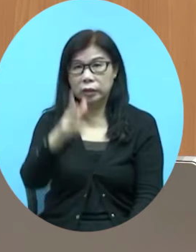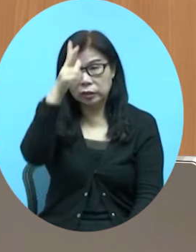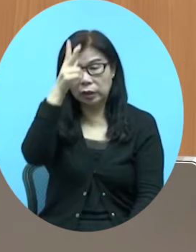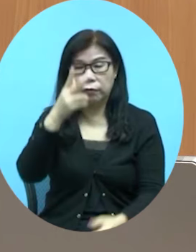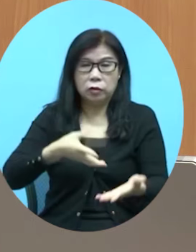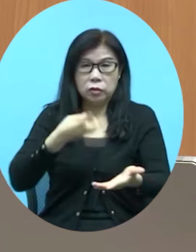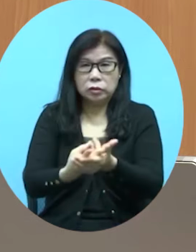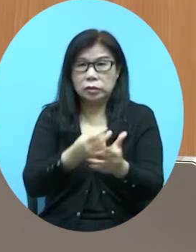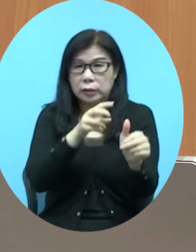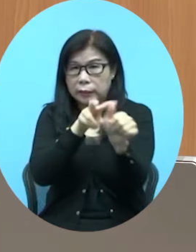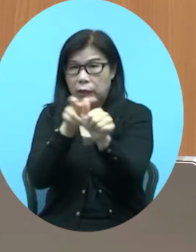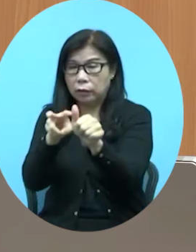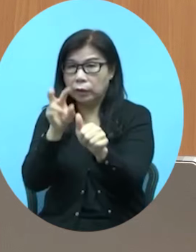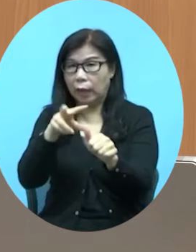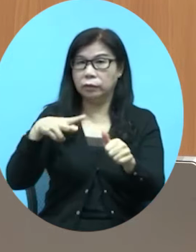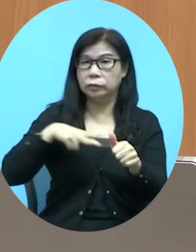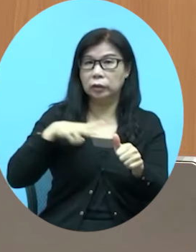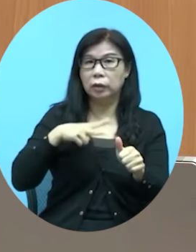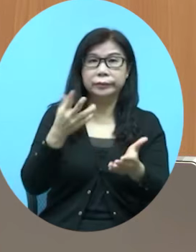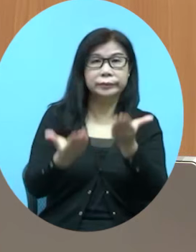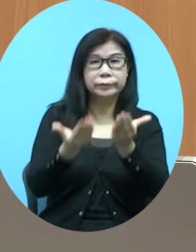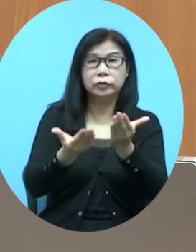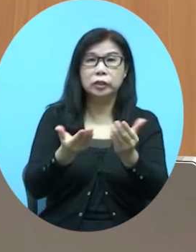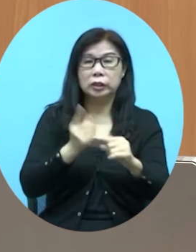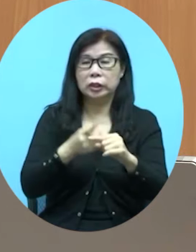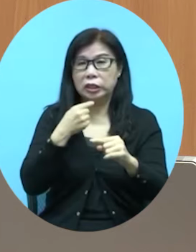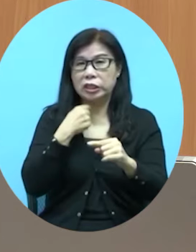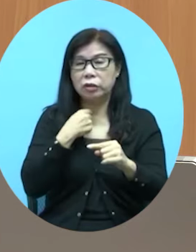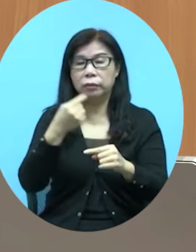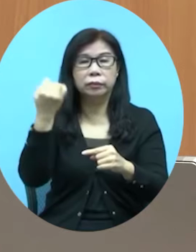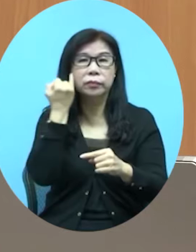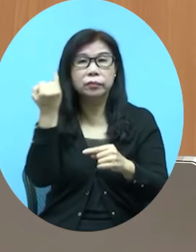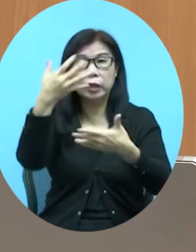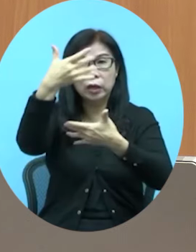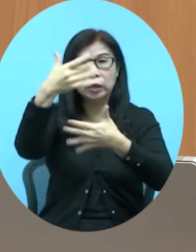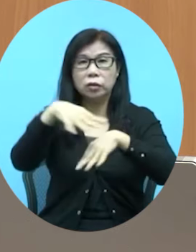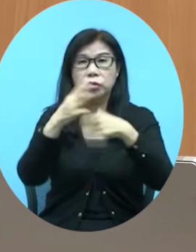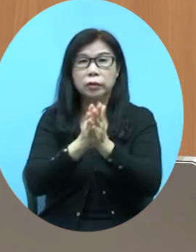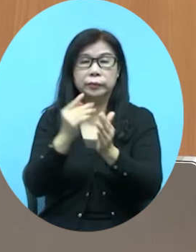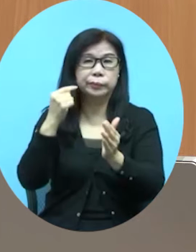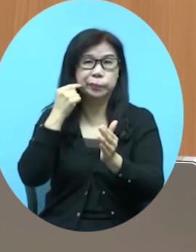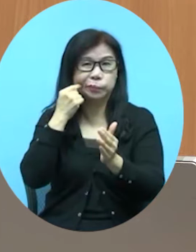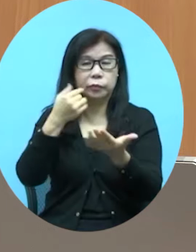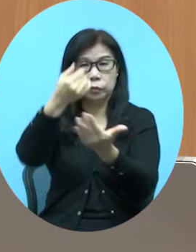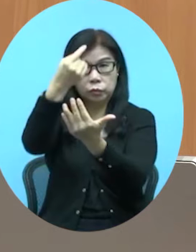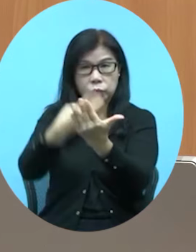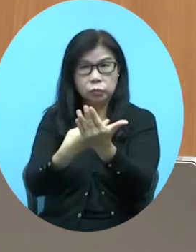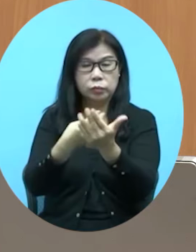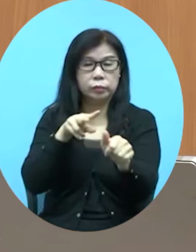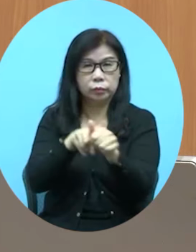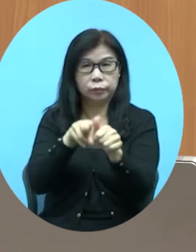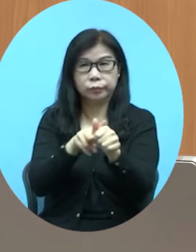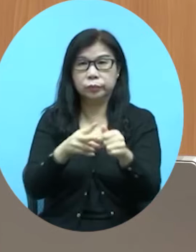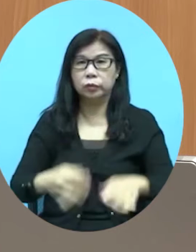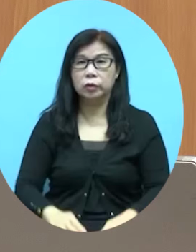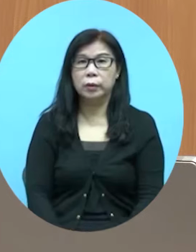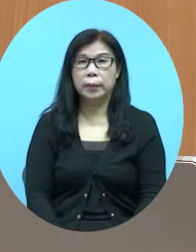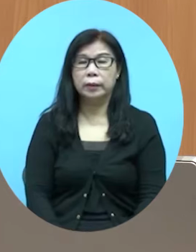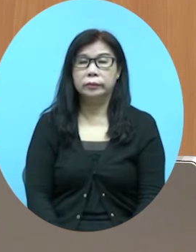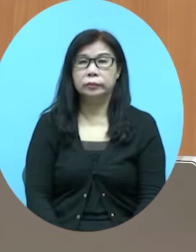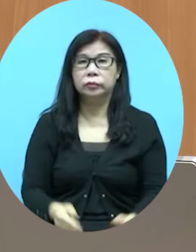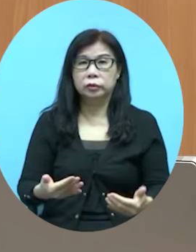introduce relevant measures as appropriate so we are still discussing with the the union